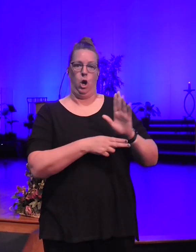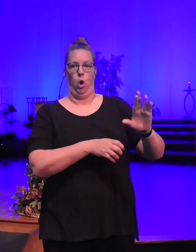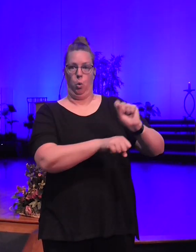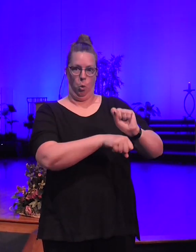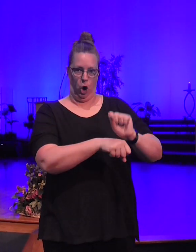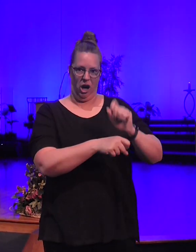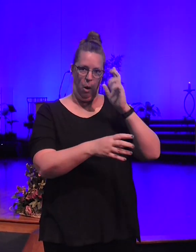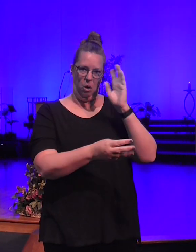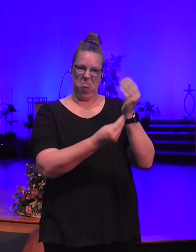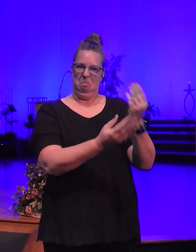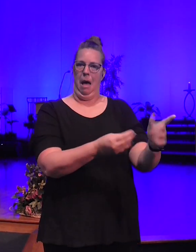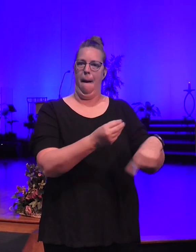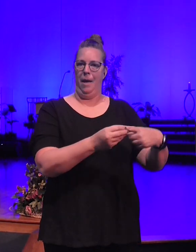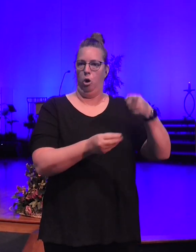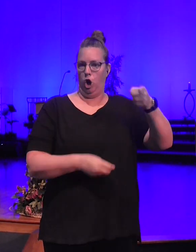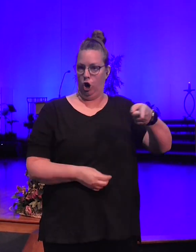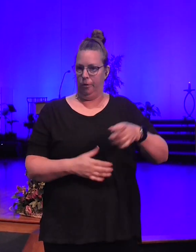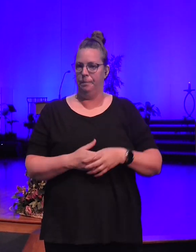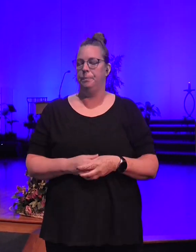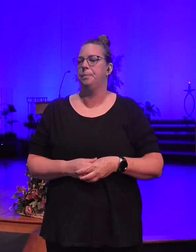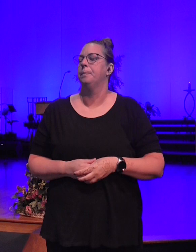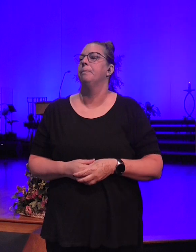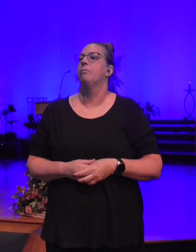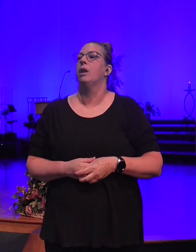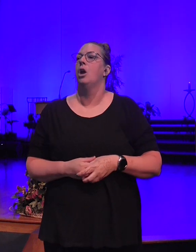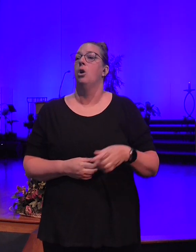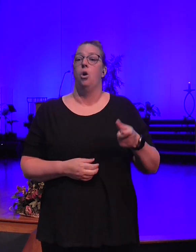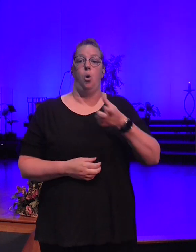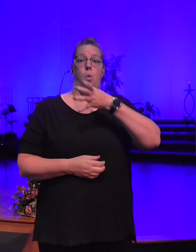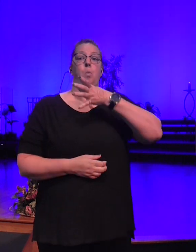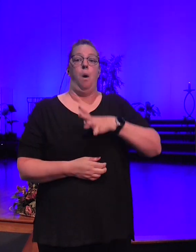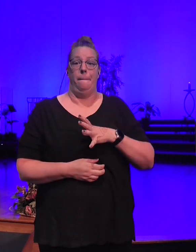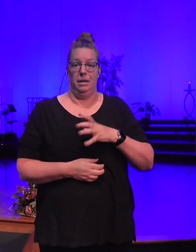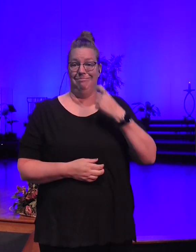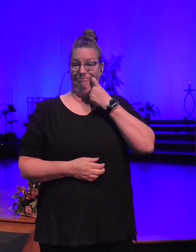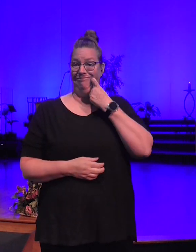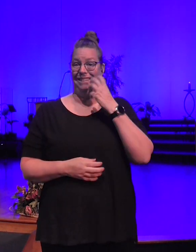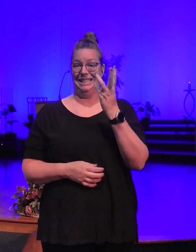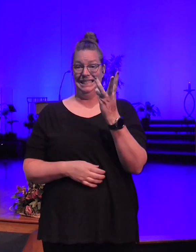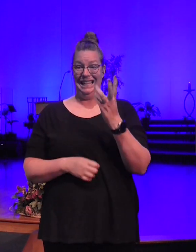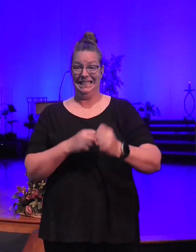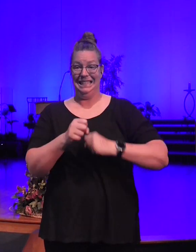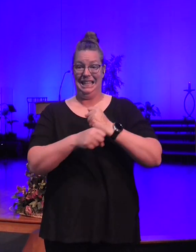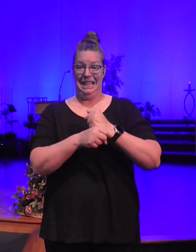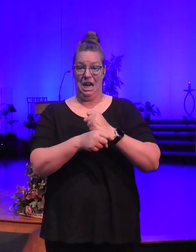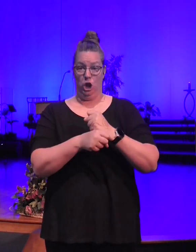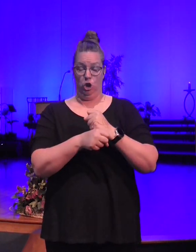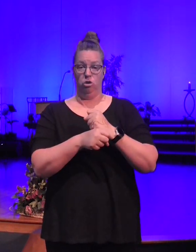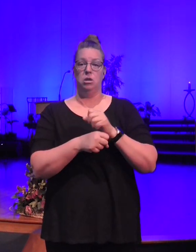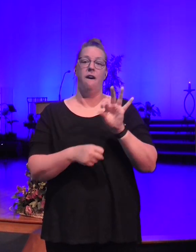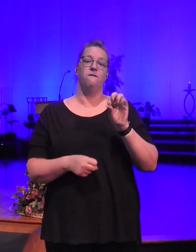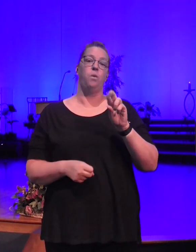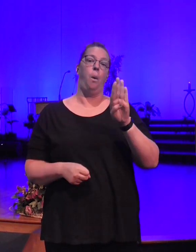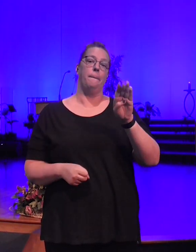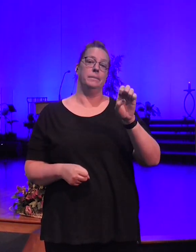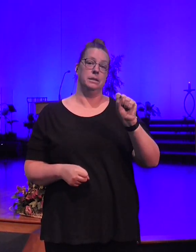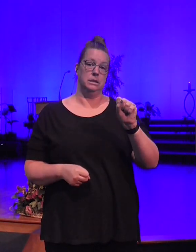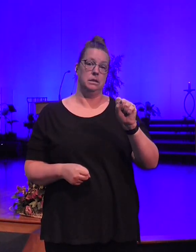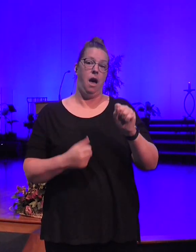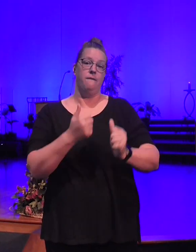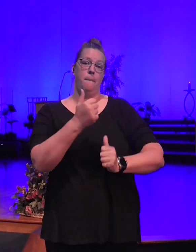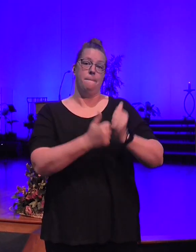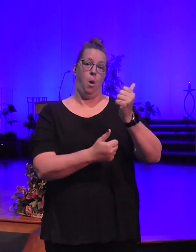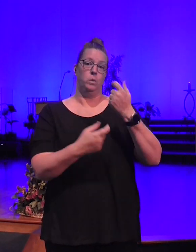She is a woman who has, for the last 6 years, has been on the Forbes list of the